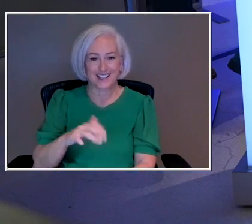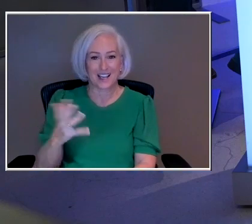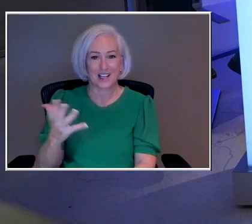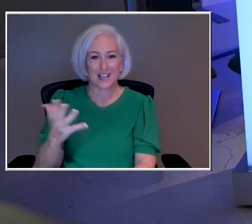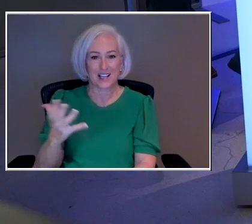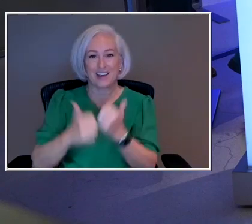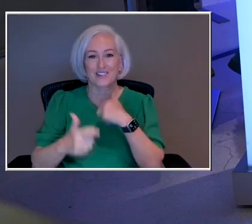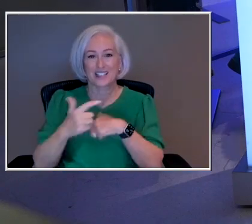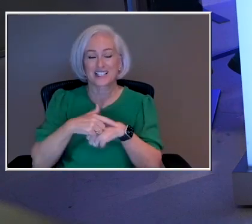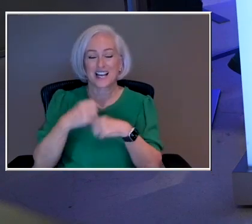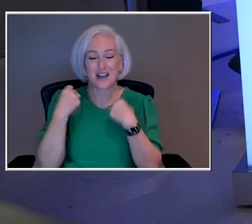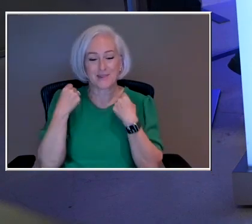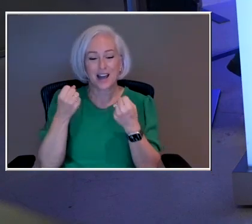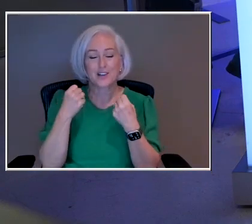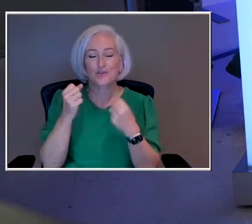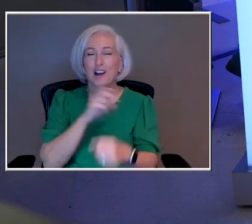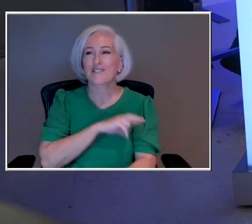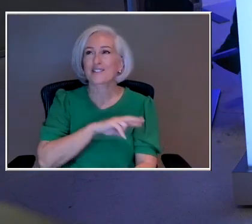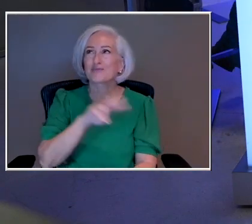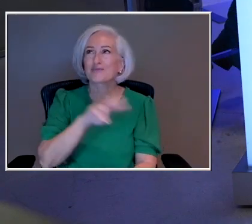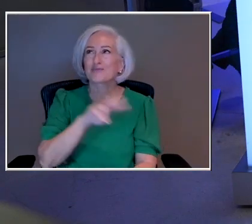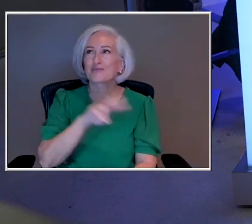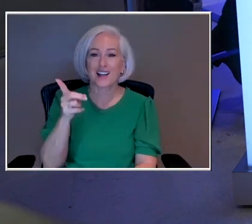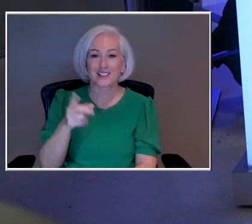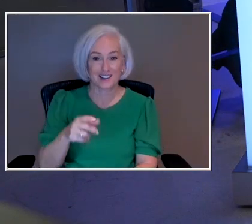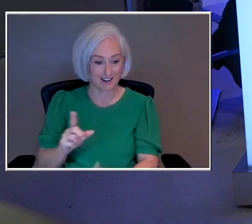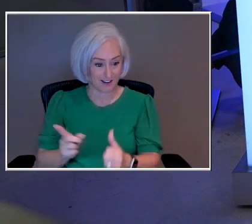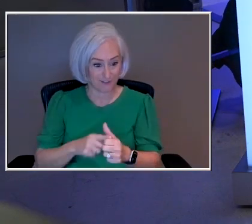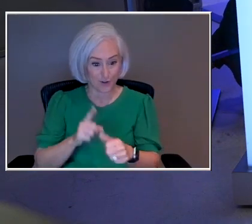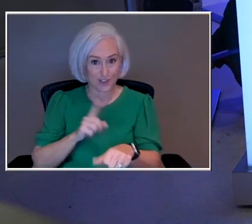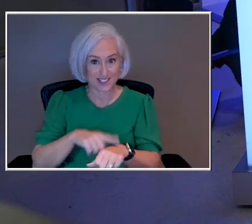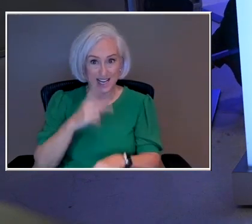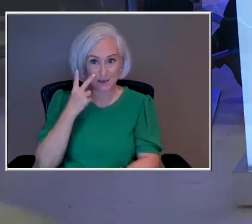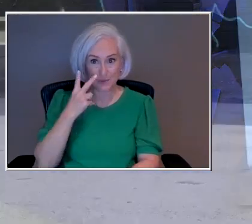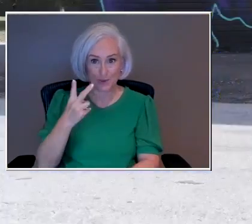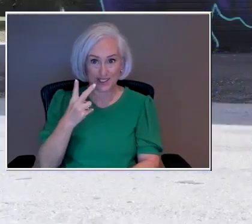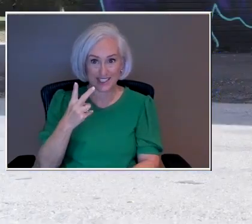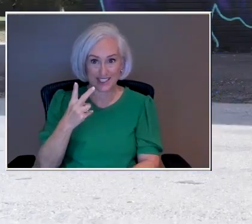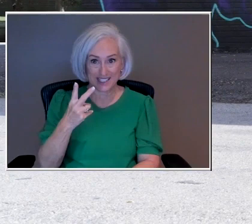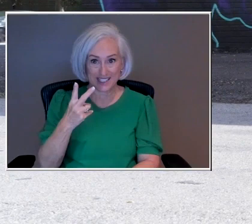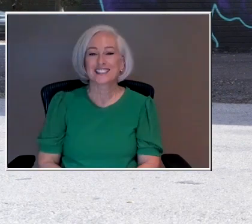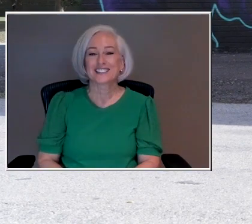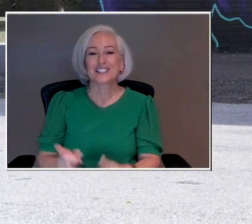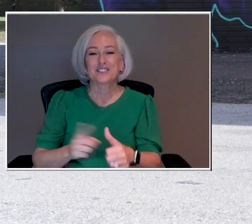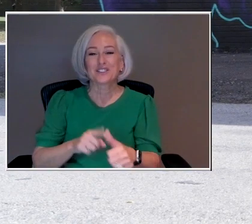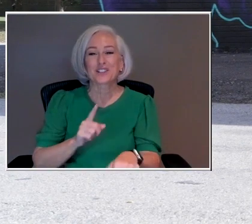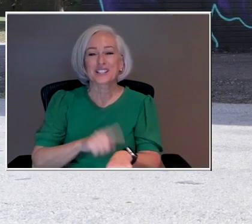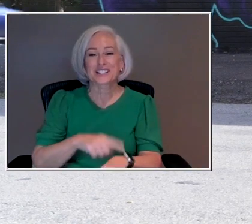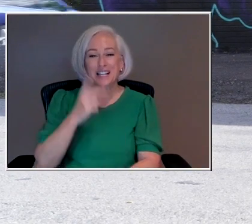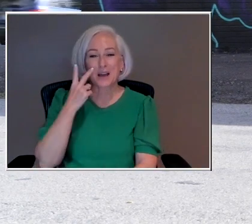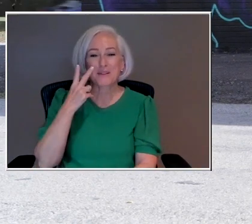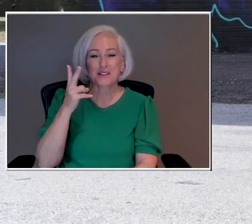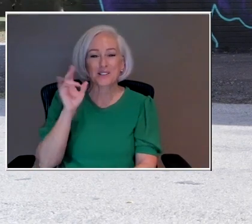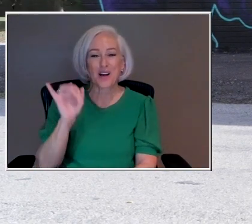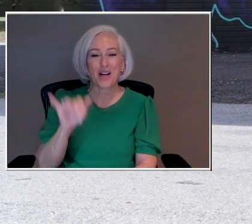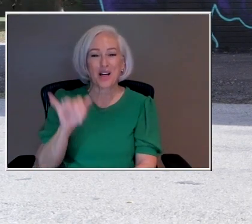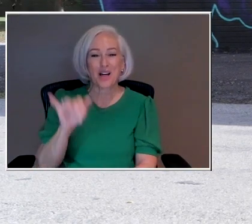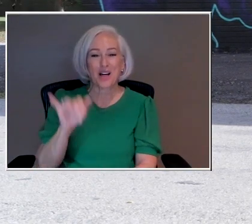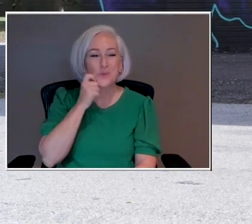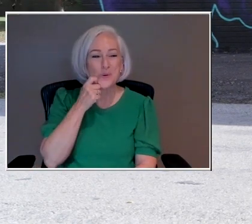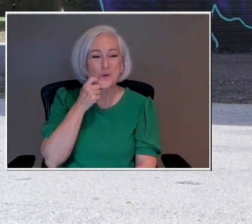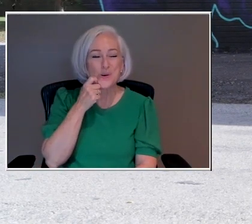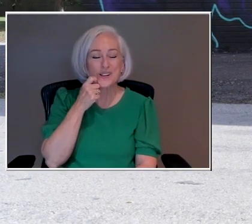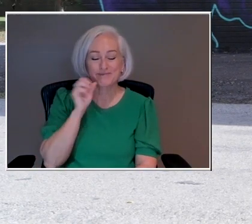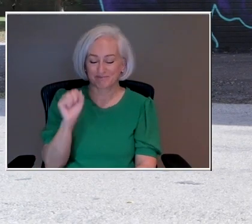pretty cool. You didn't see, was this the first time you have seen it, or have you driven by it? It was the first time I've gotten to see it. Pretty cool, huh? Yeah.